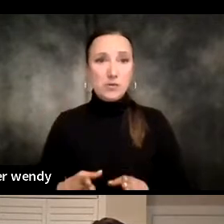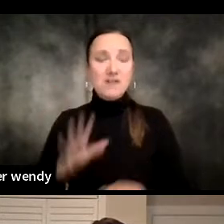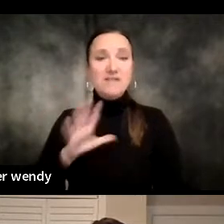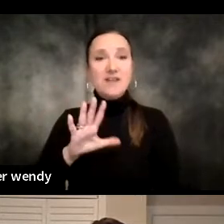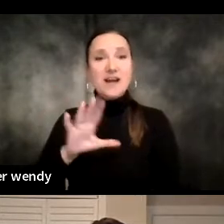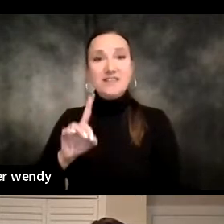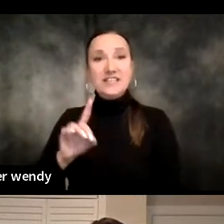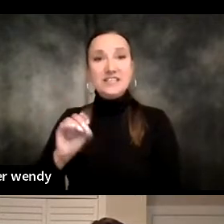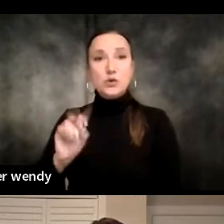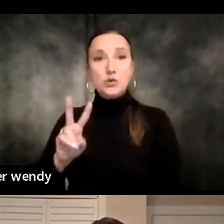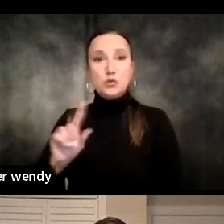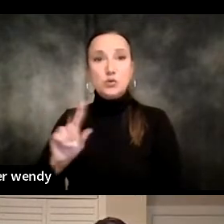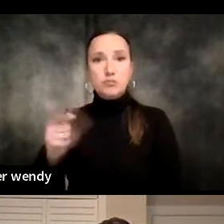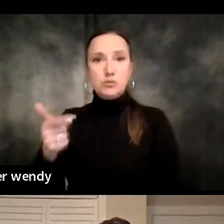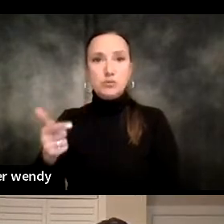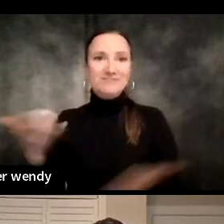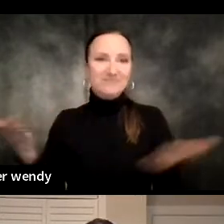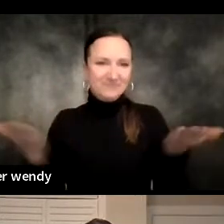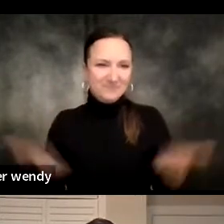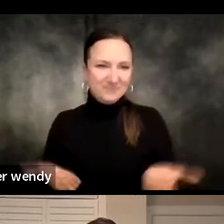5D02. Present.